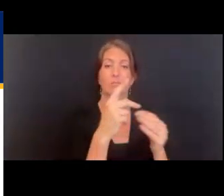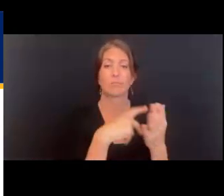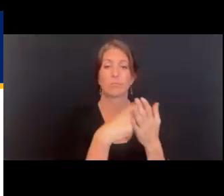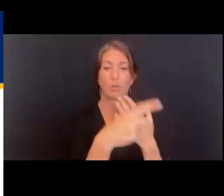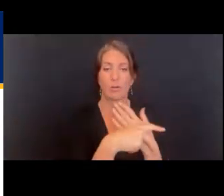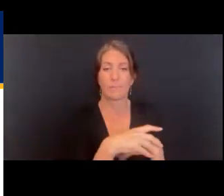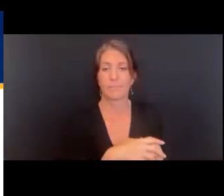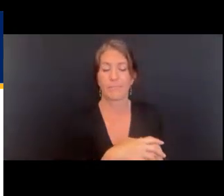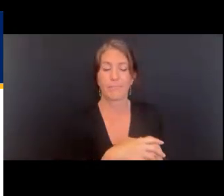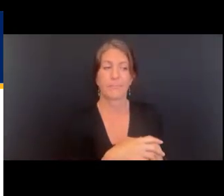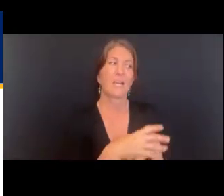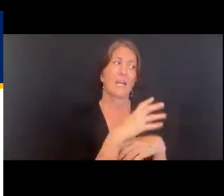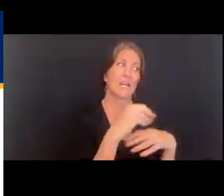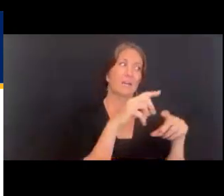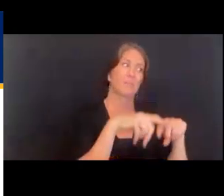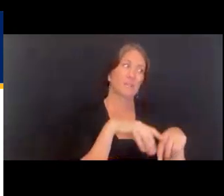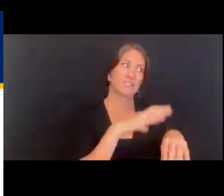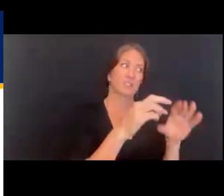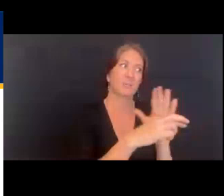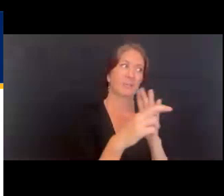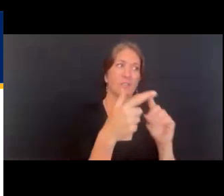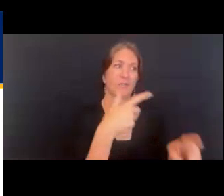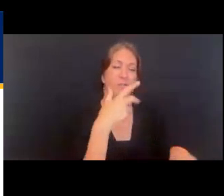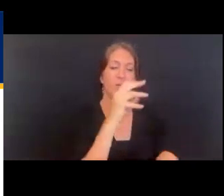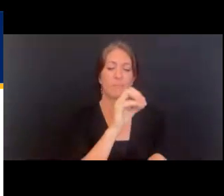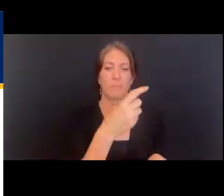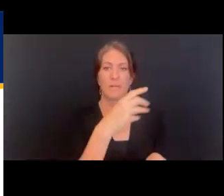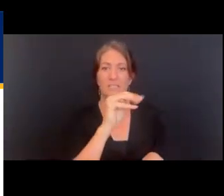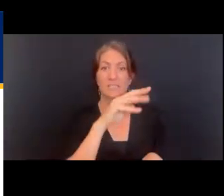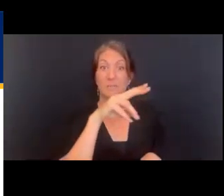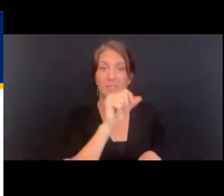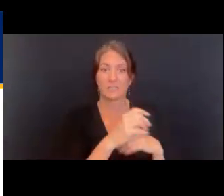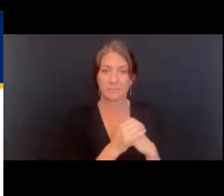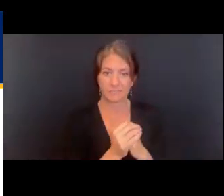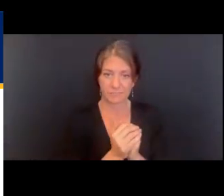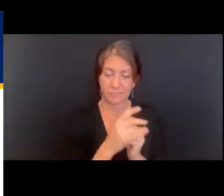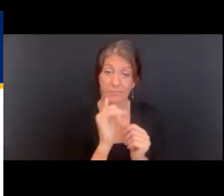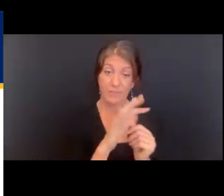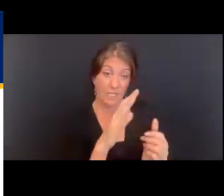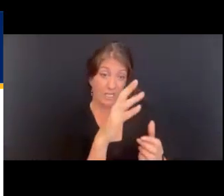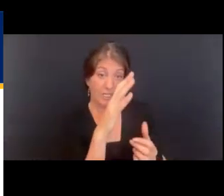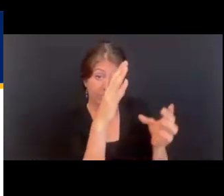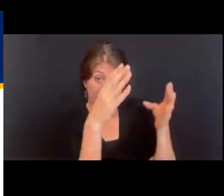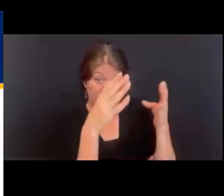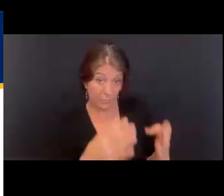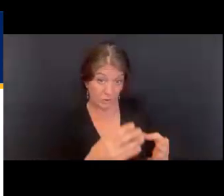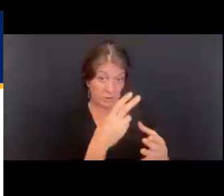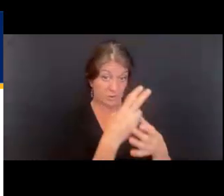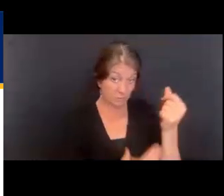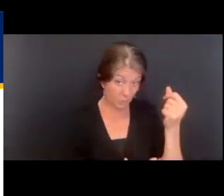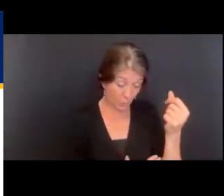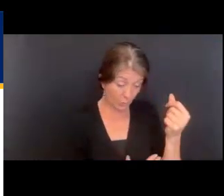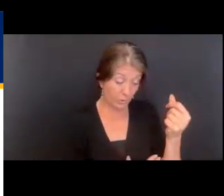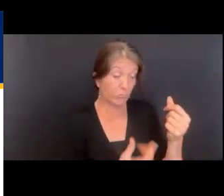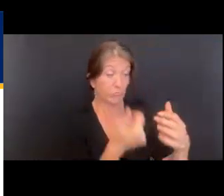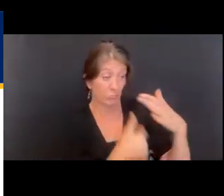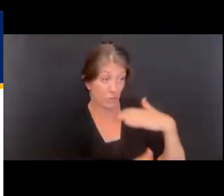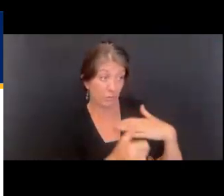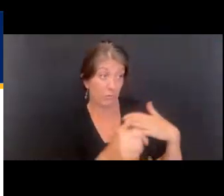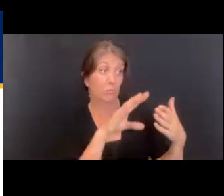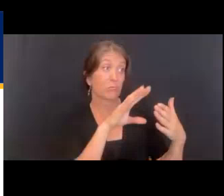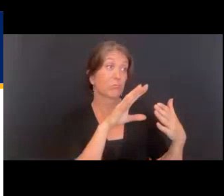by Maximus. If the person is both program and functionally eligibility for the waiver, and the waiver does not have a wait